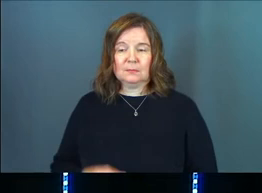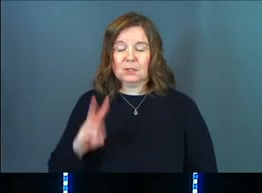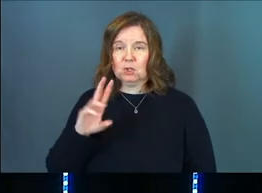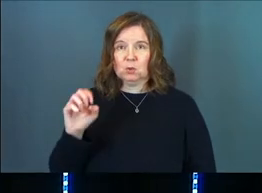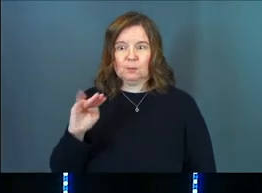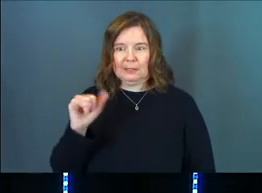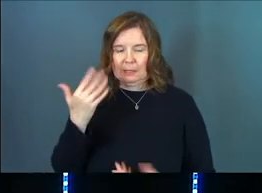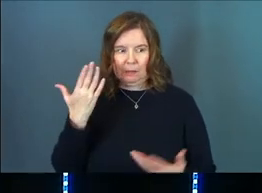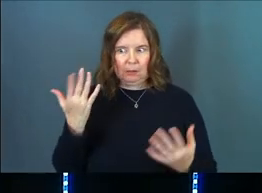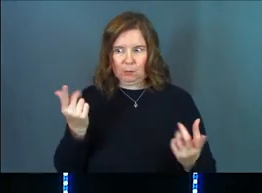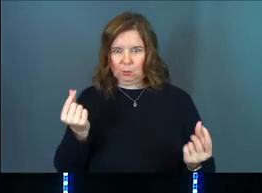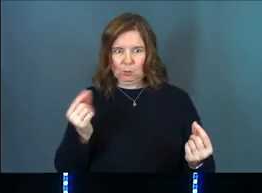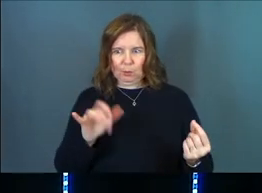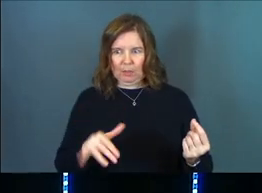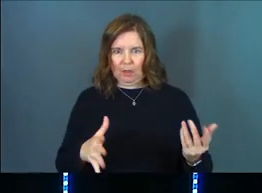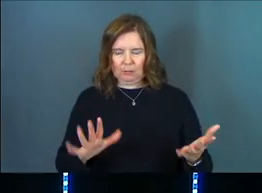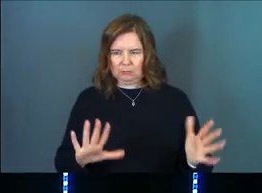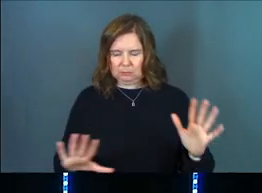News media didn't know what to do with that.